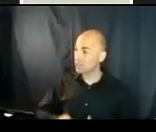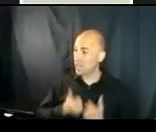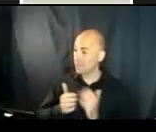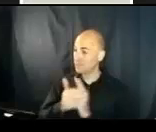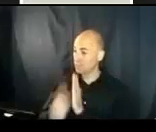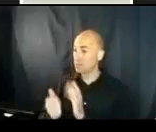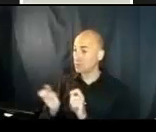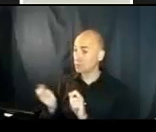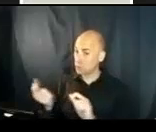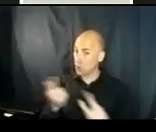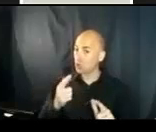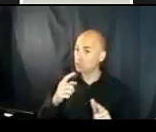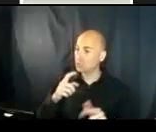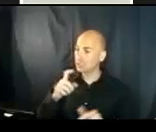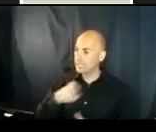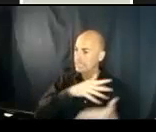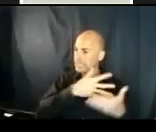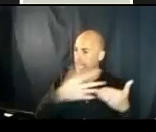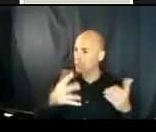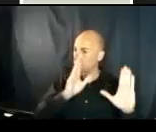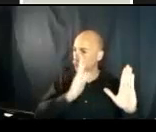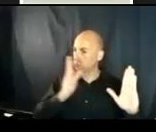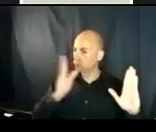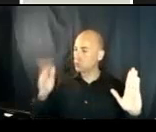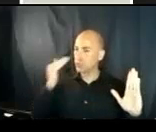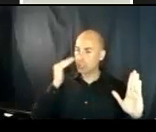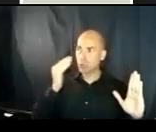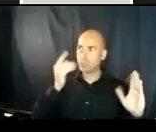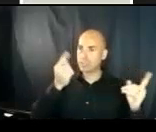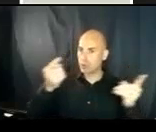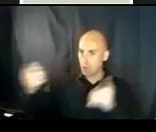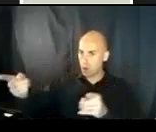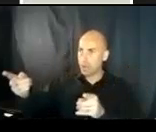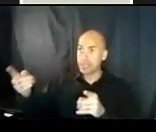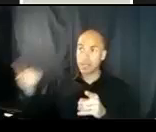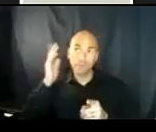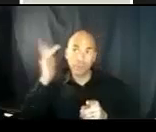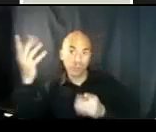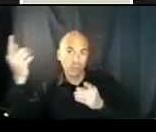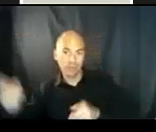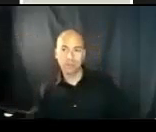that we create our schedules. We know what's going on. We know what's coming.